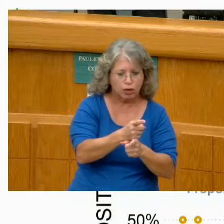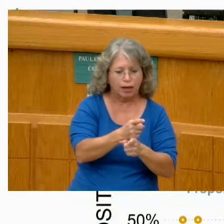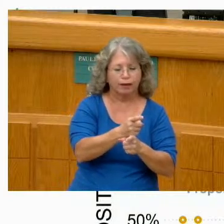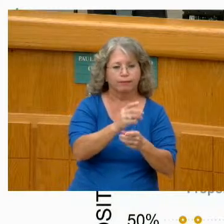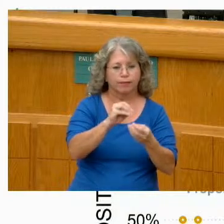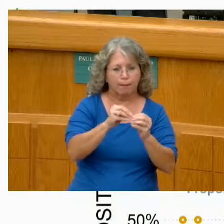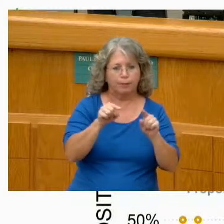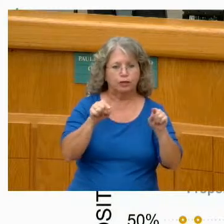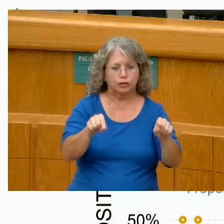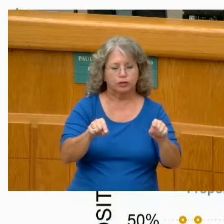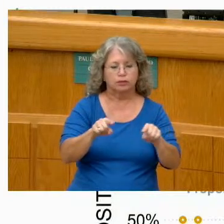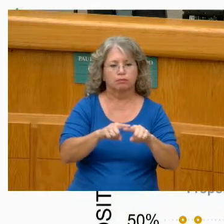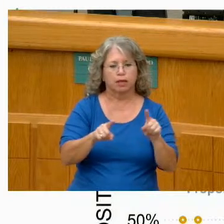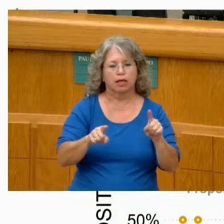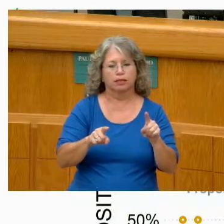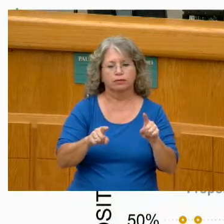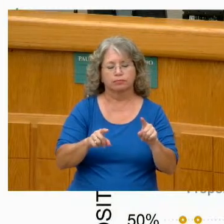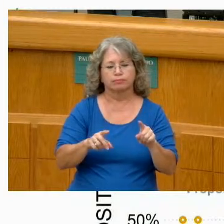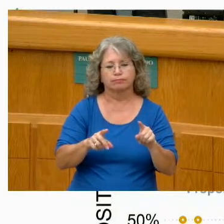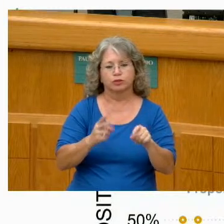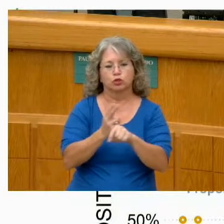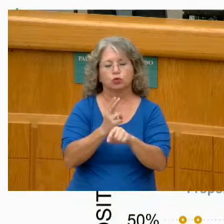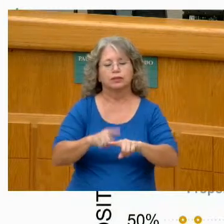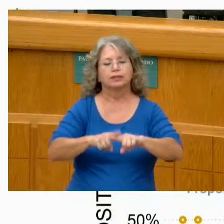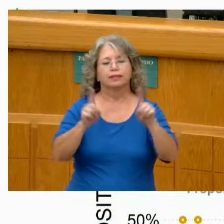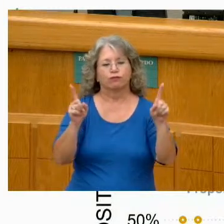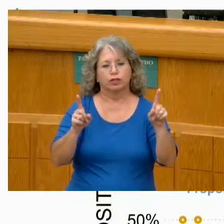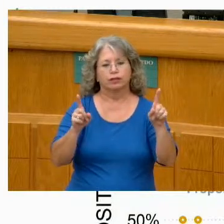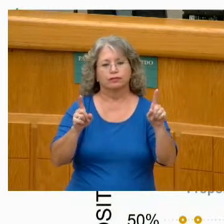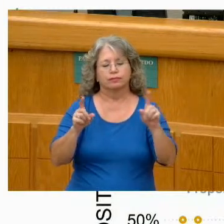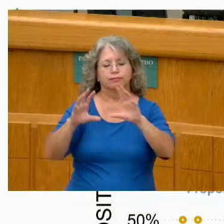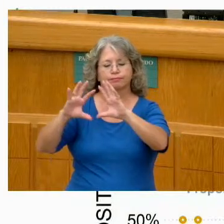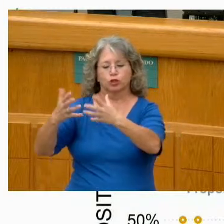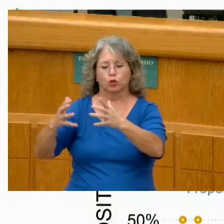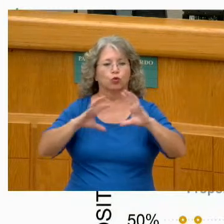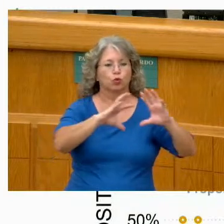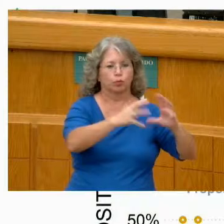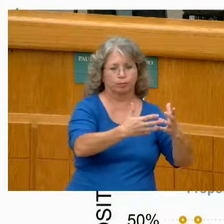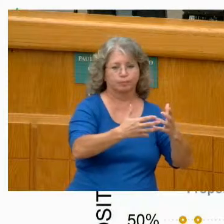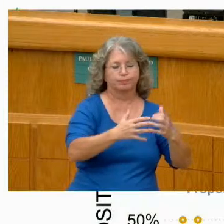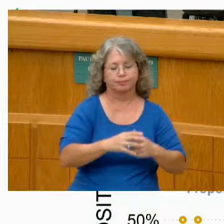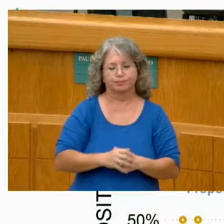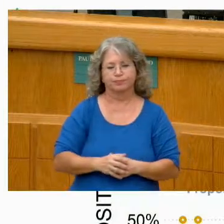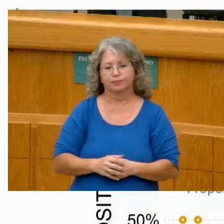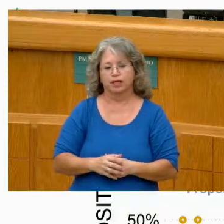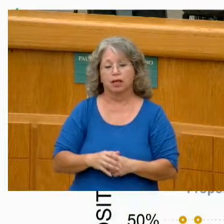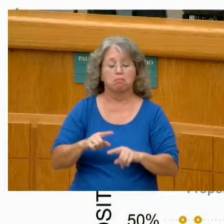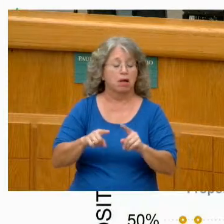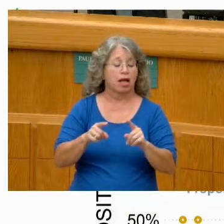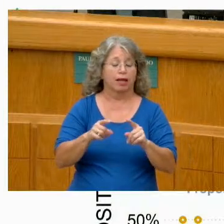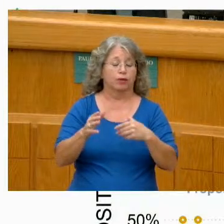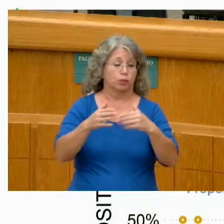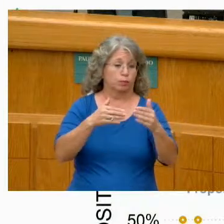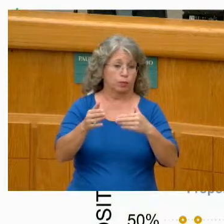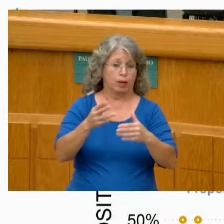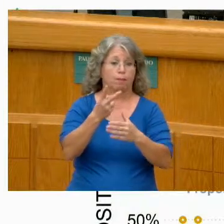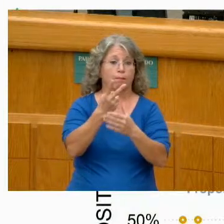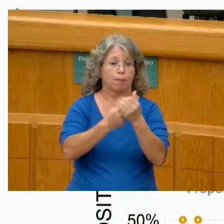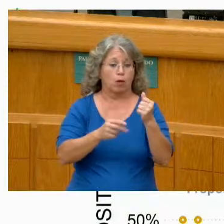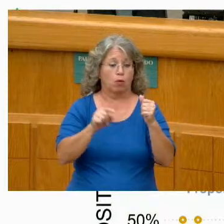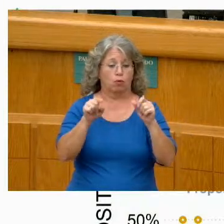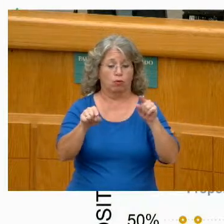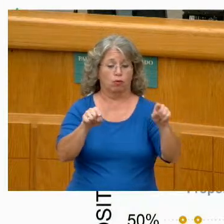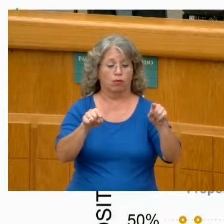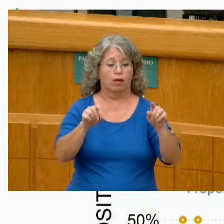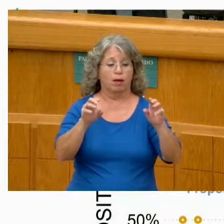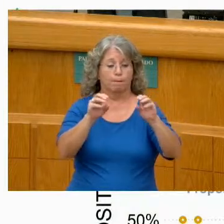much lower back at the beginning of this present outbreak than they are now. And so